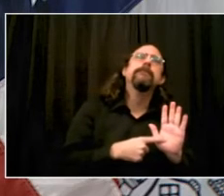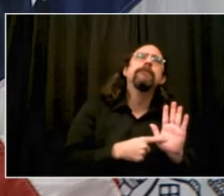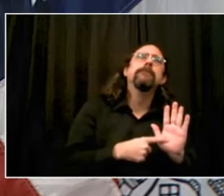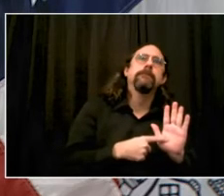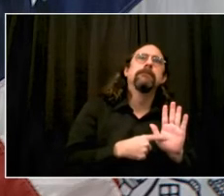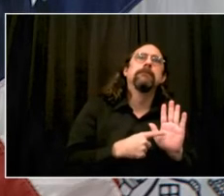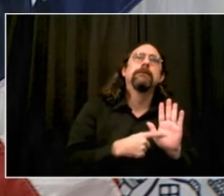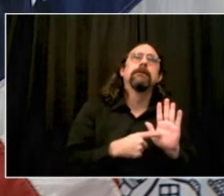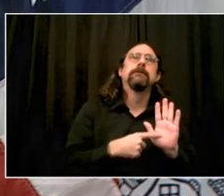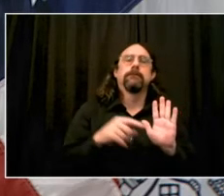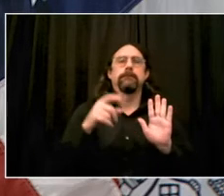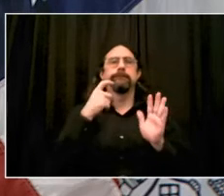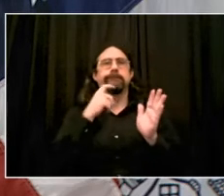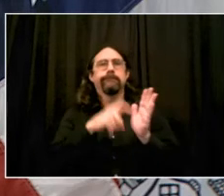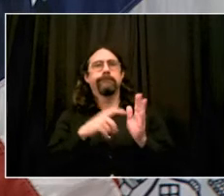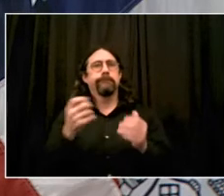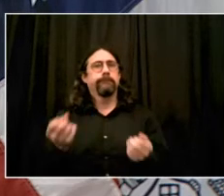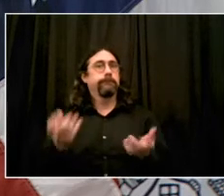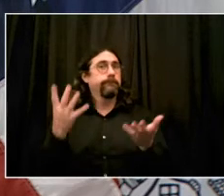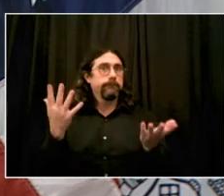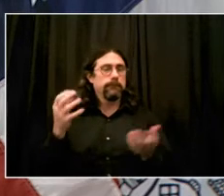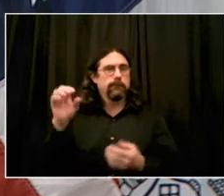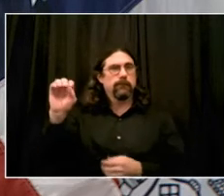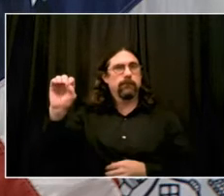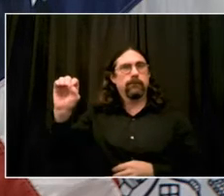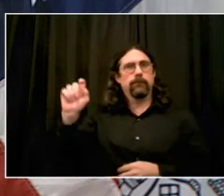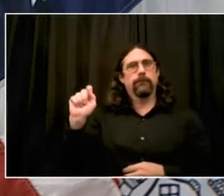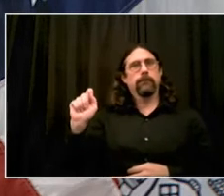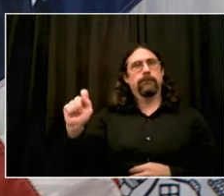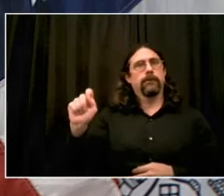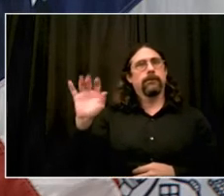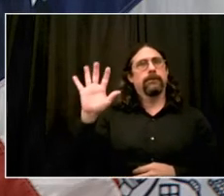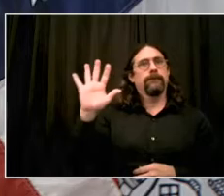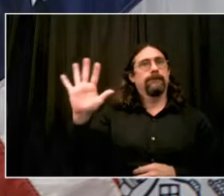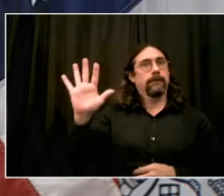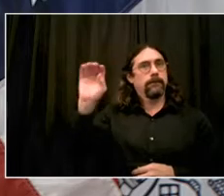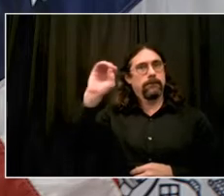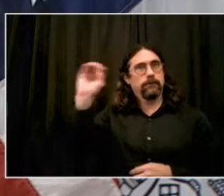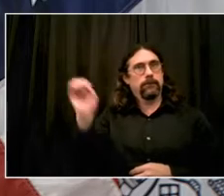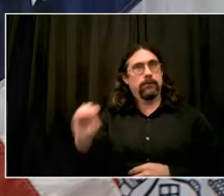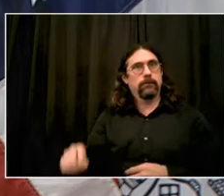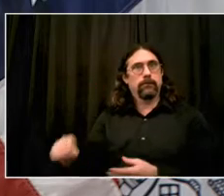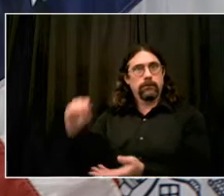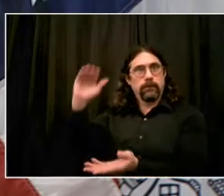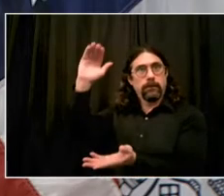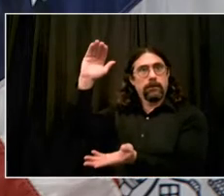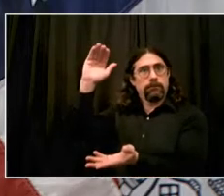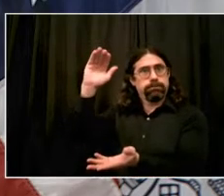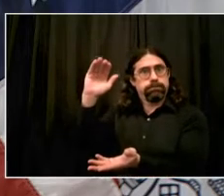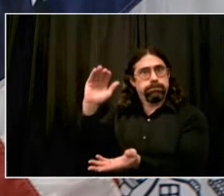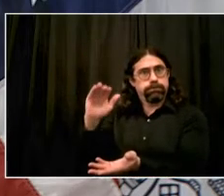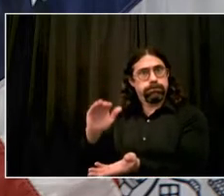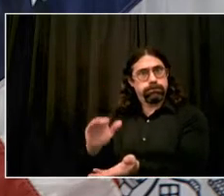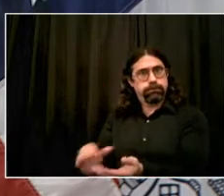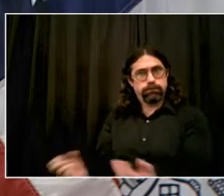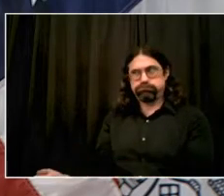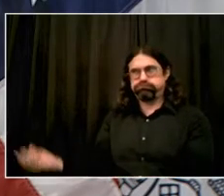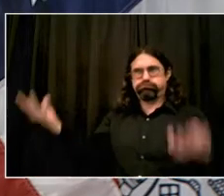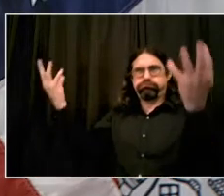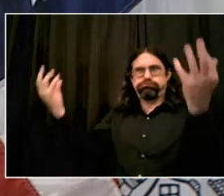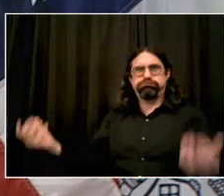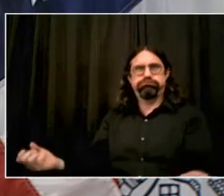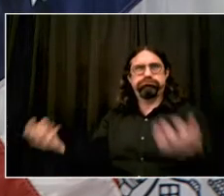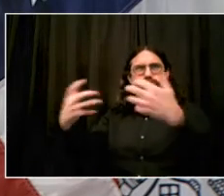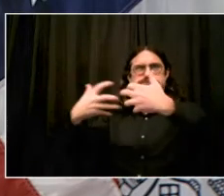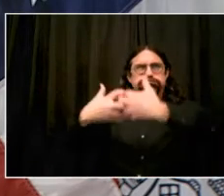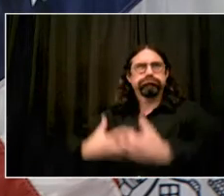to 2019. Can you discuss, I guess, what's happening, what some of the challenges are, and why we may